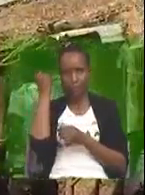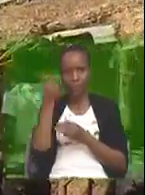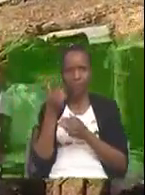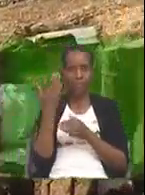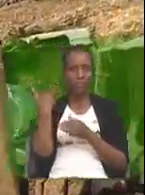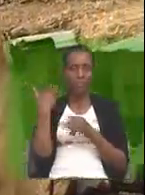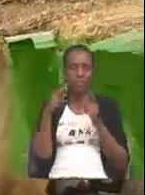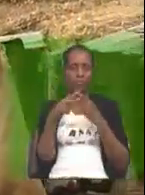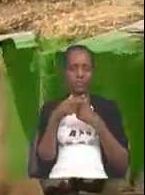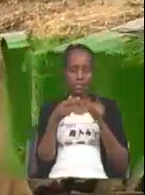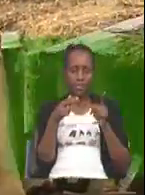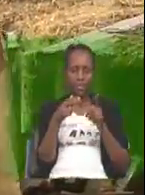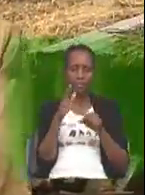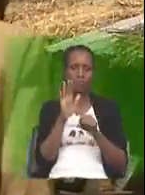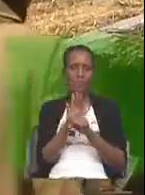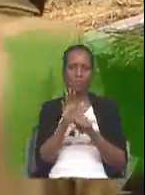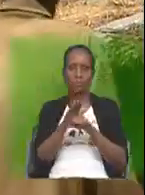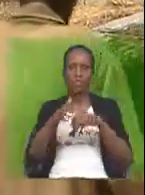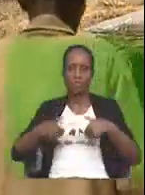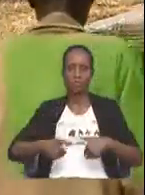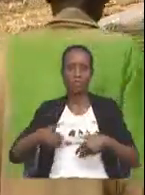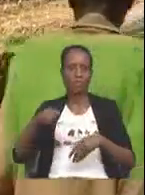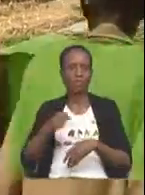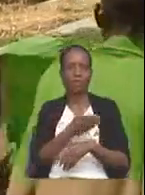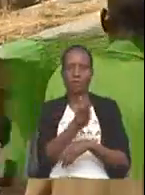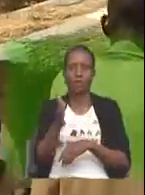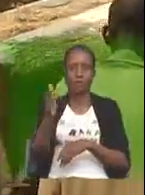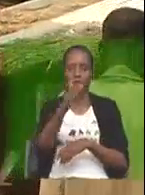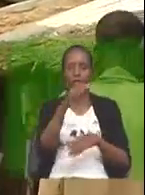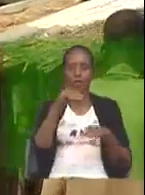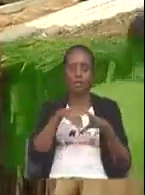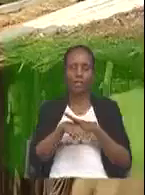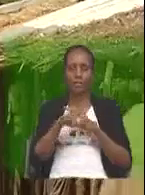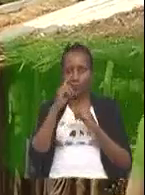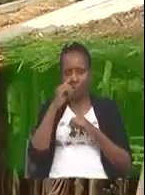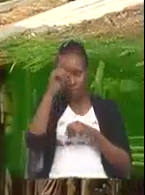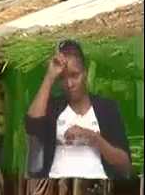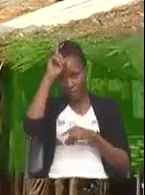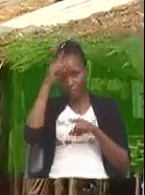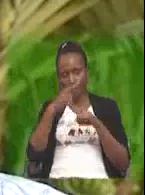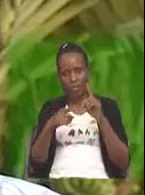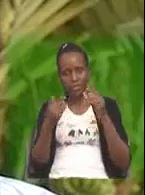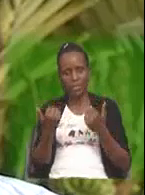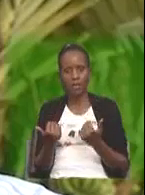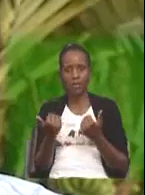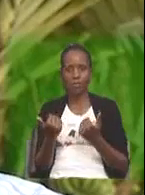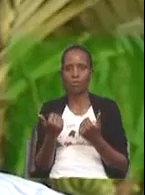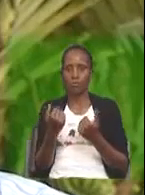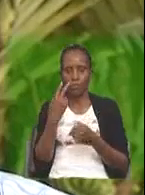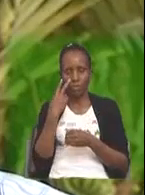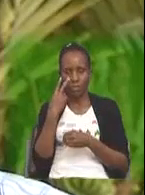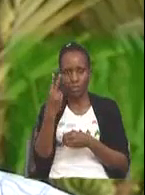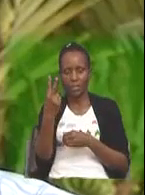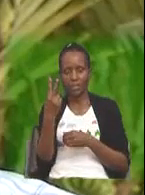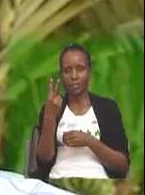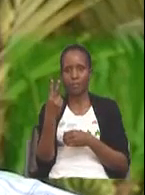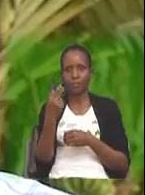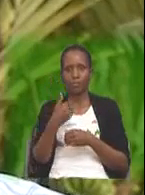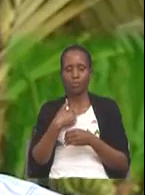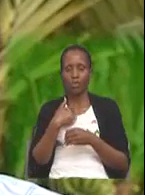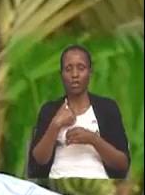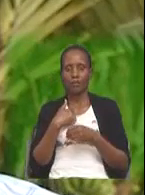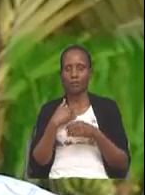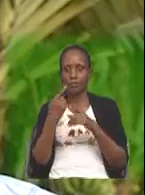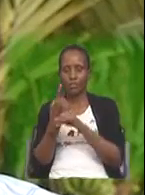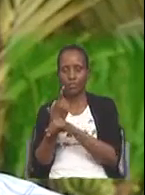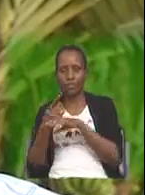Before we started the scheme, most of the youth were just roaming about in the villages. Today, as you can see, even in front of us, we have